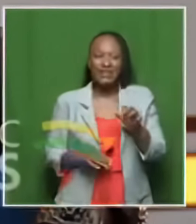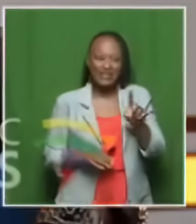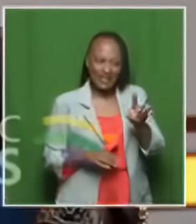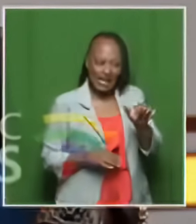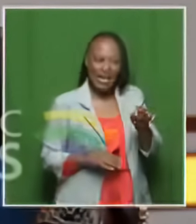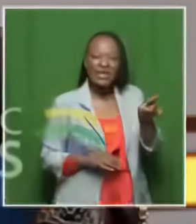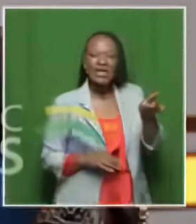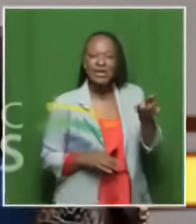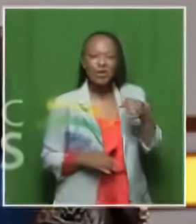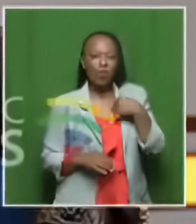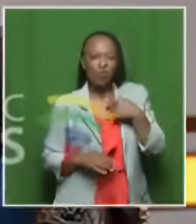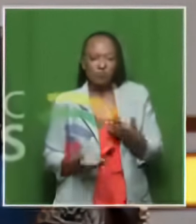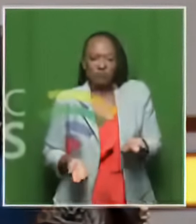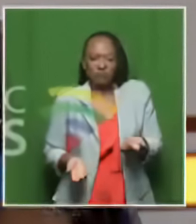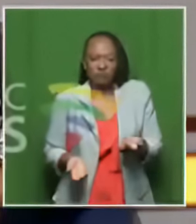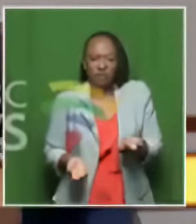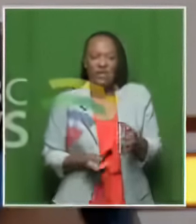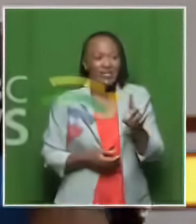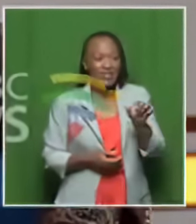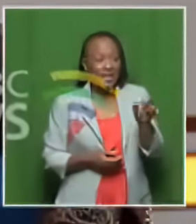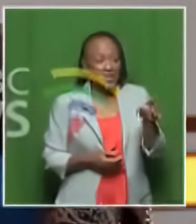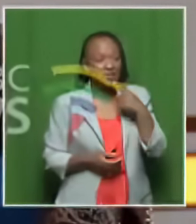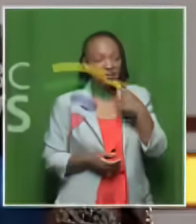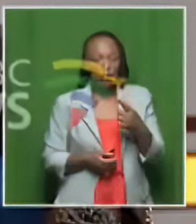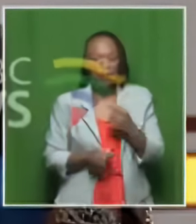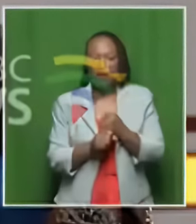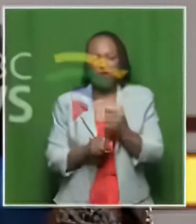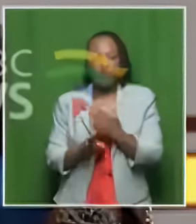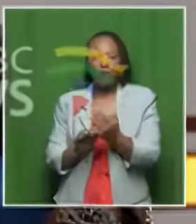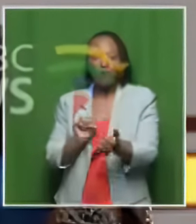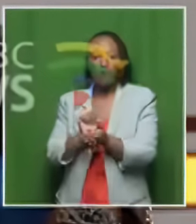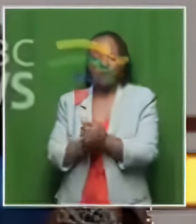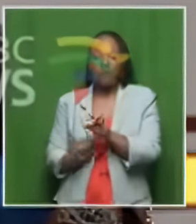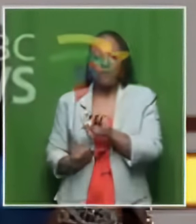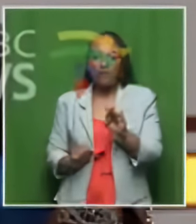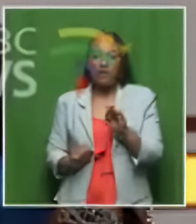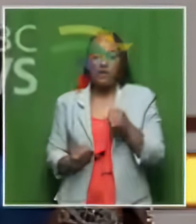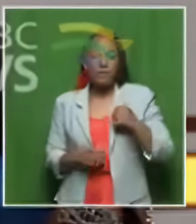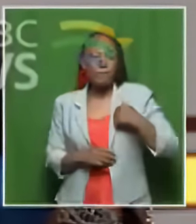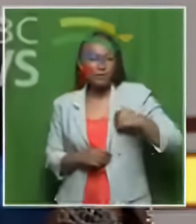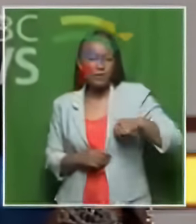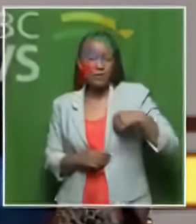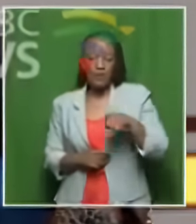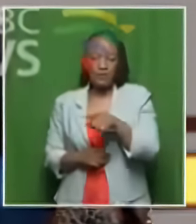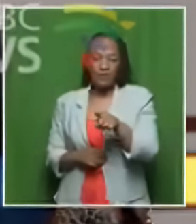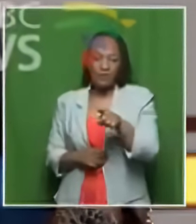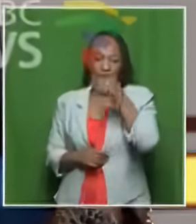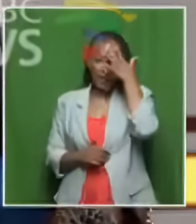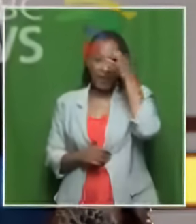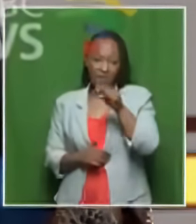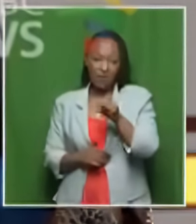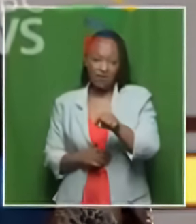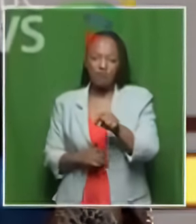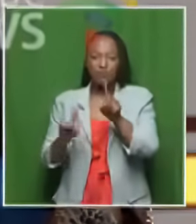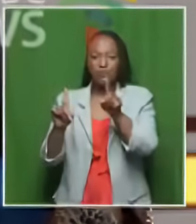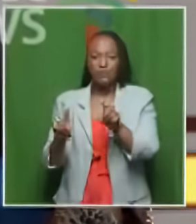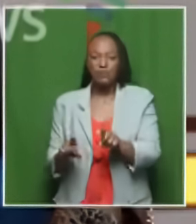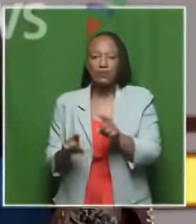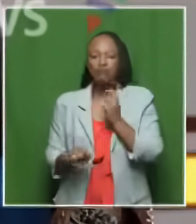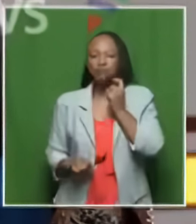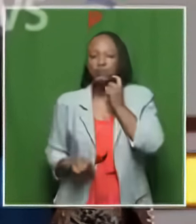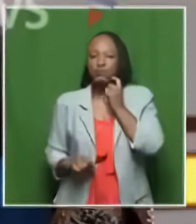work with the EFF. When it comes to local government municipality, a principle is very simple. As long as